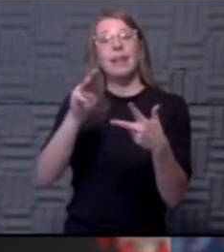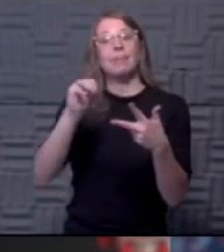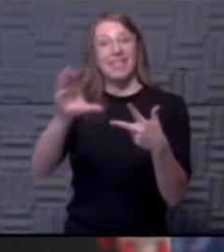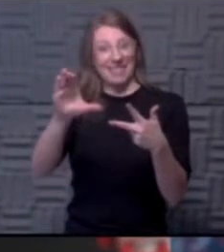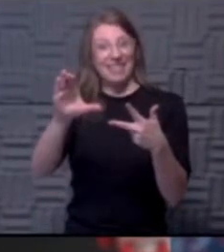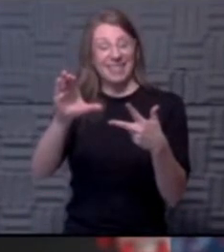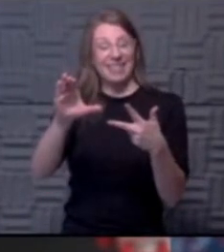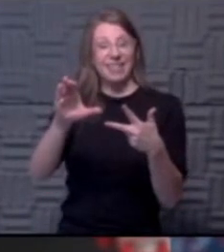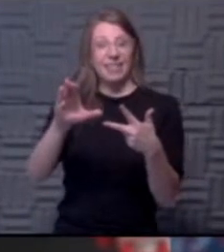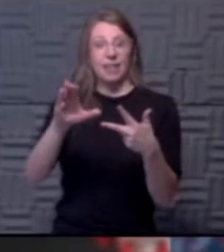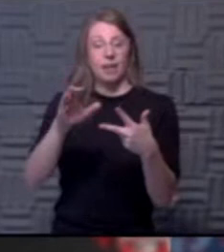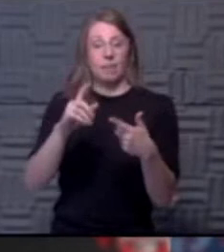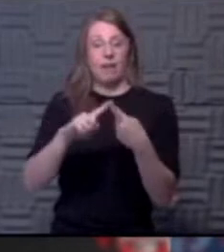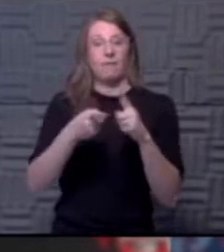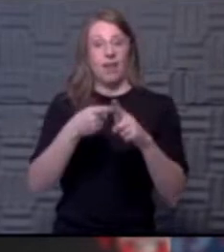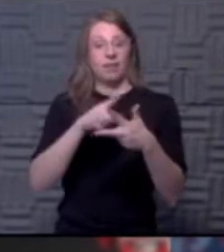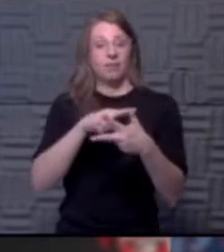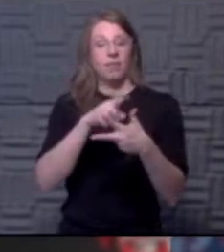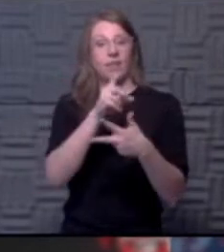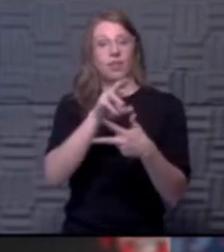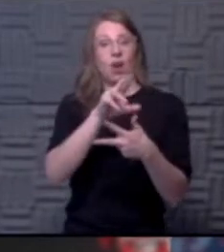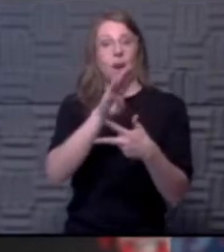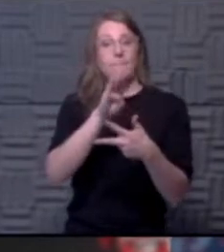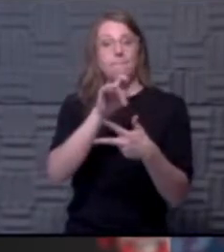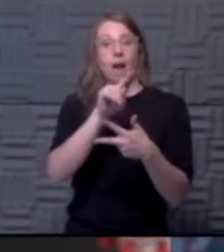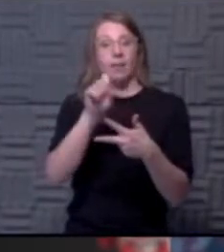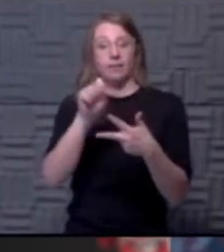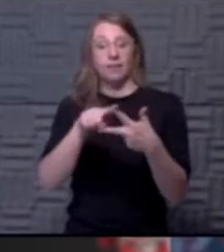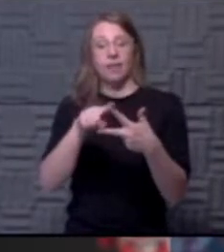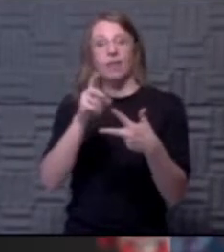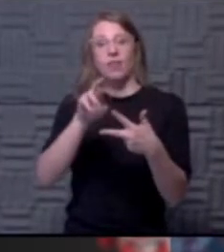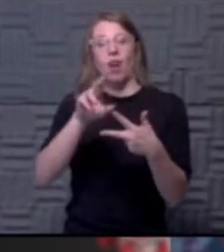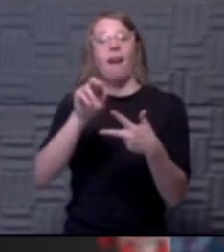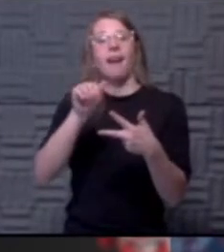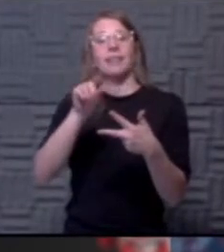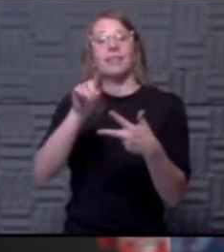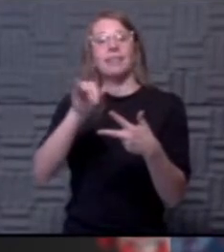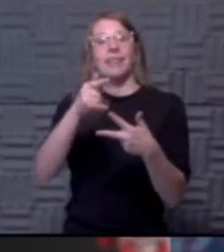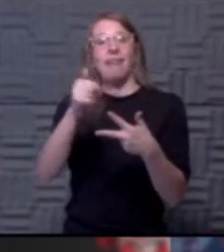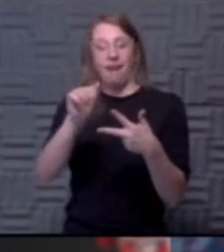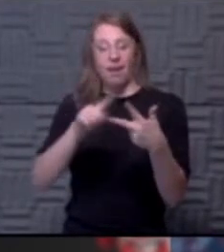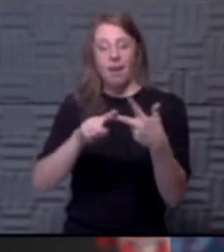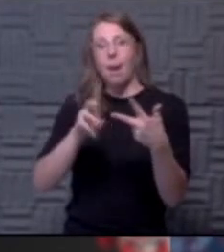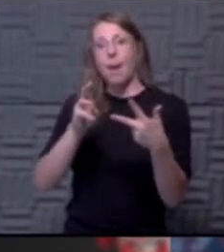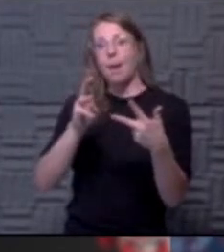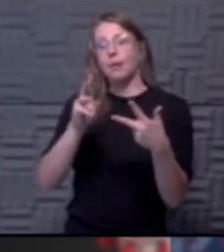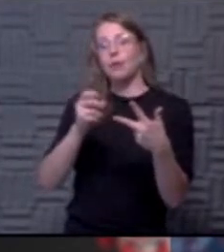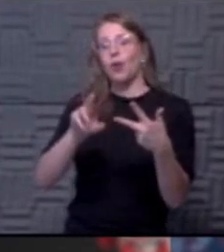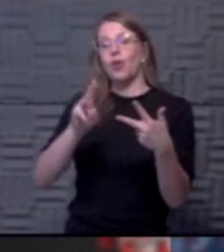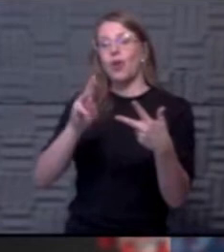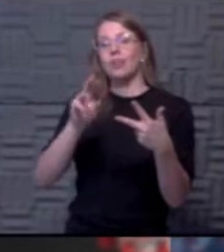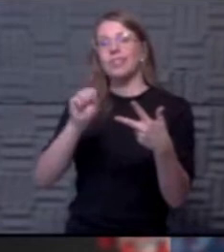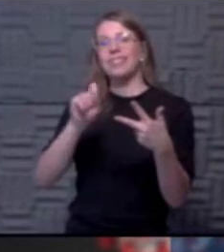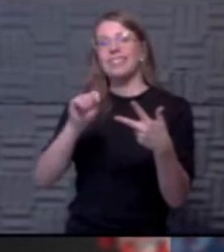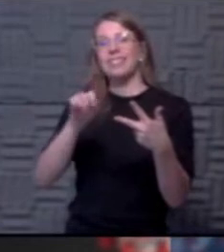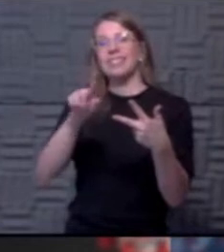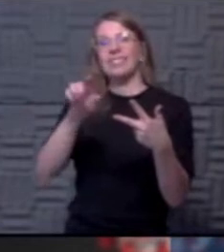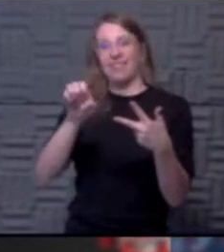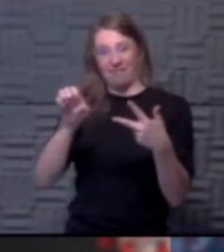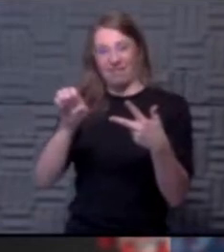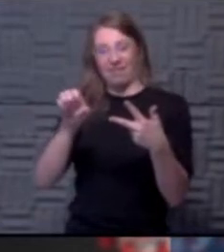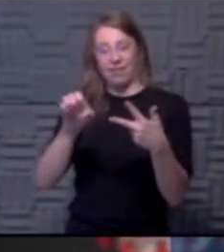Centers. My friends, Dr. Larry Botts, Dr. Raghu Adiga, and Dr. Mark Steele, will share their